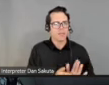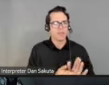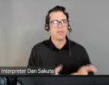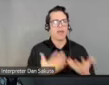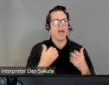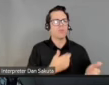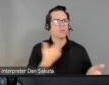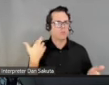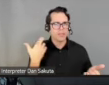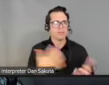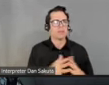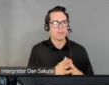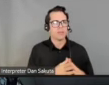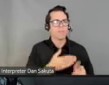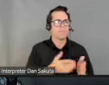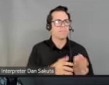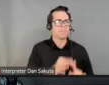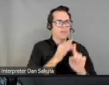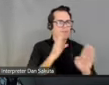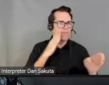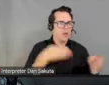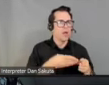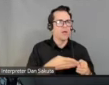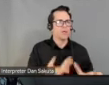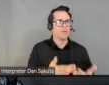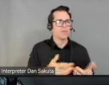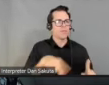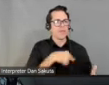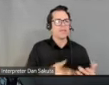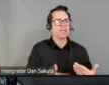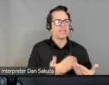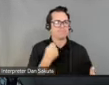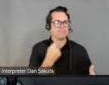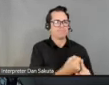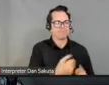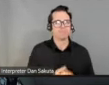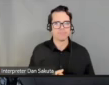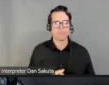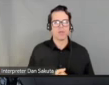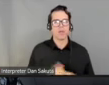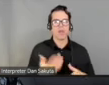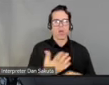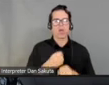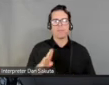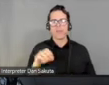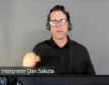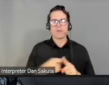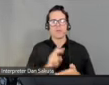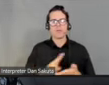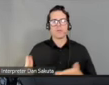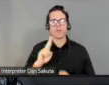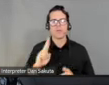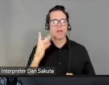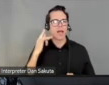exposures, with a special focus on vulnerable populations. Dr. Beamer earned her BS from the University of California,